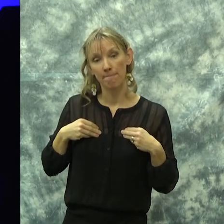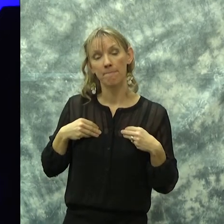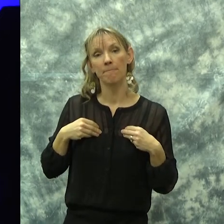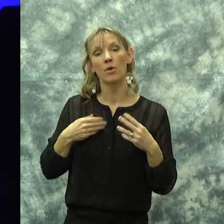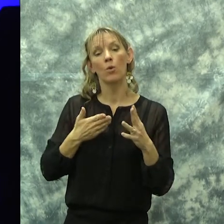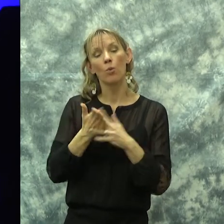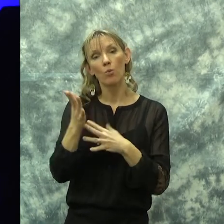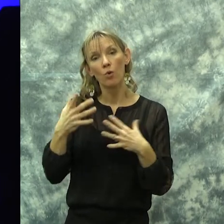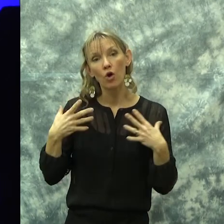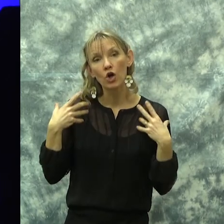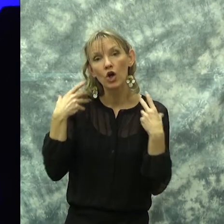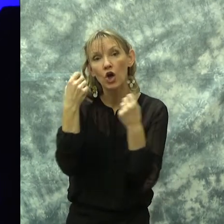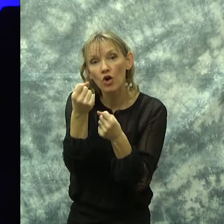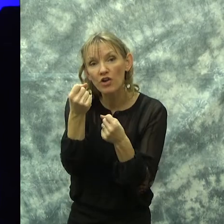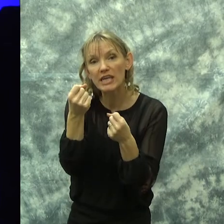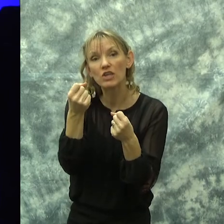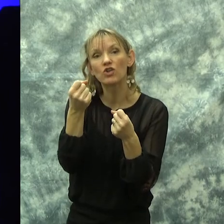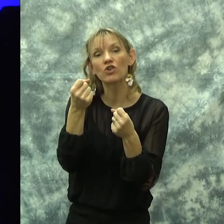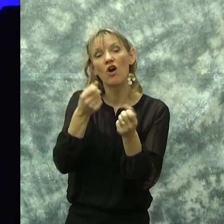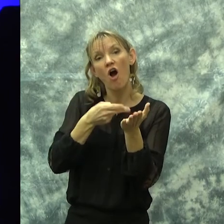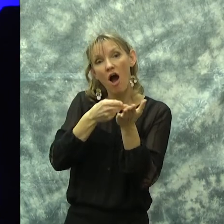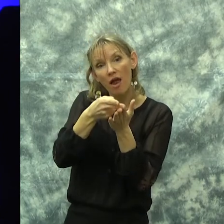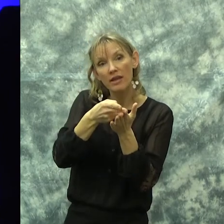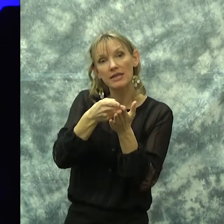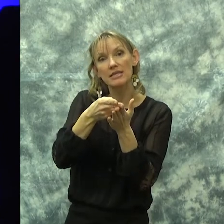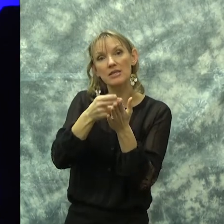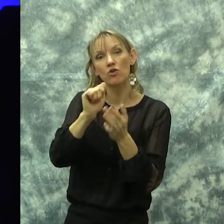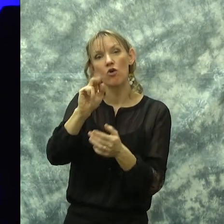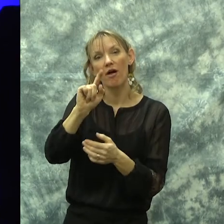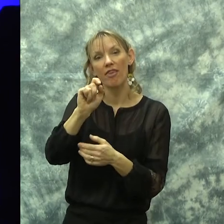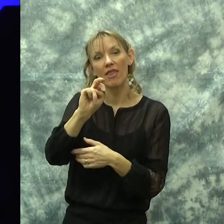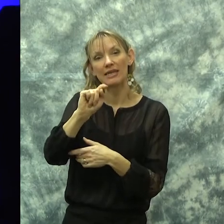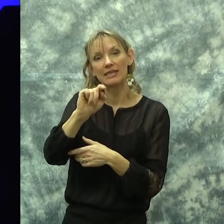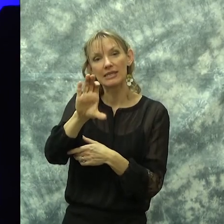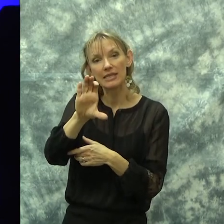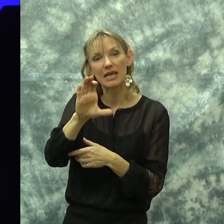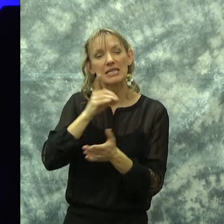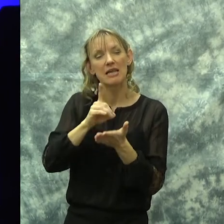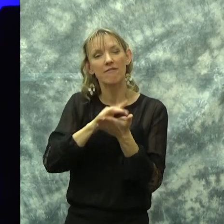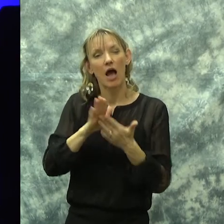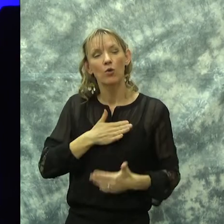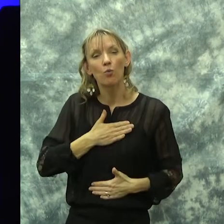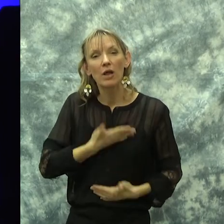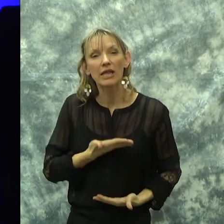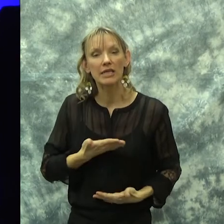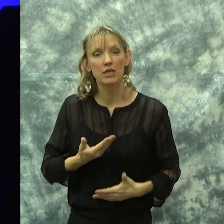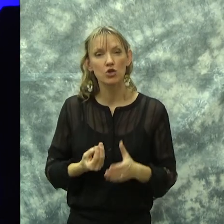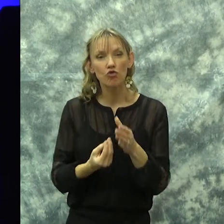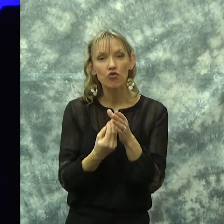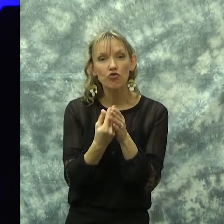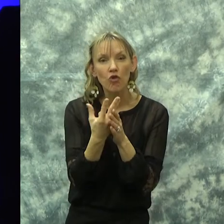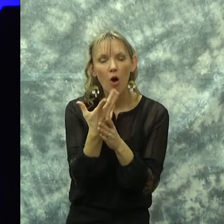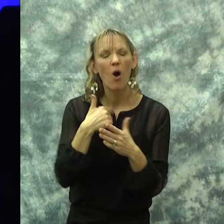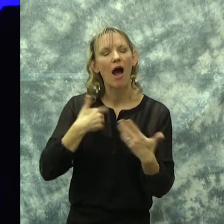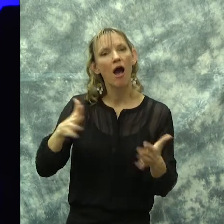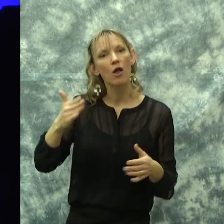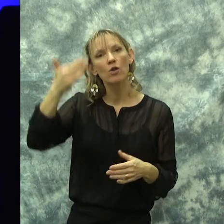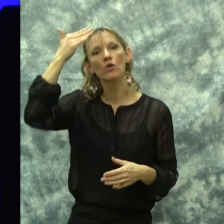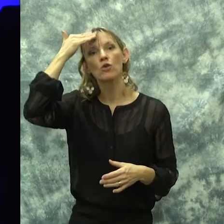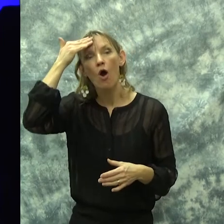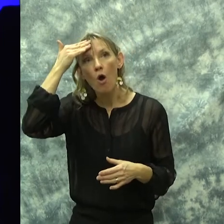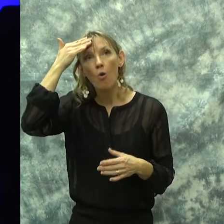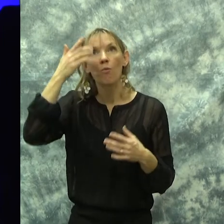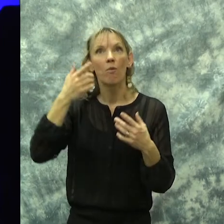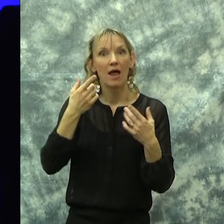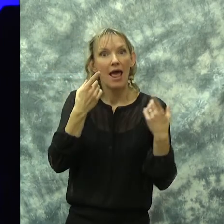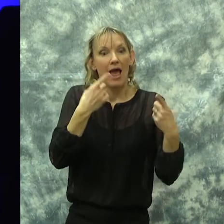the courage to be honest and authentic, and with a divine willingness to grow, I know that the